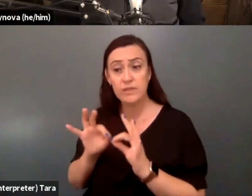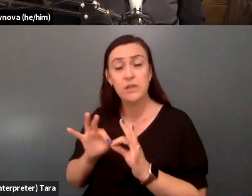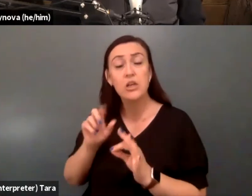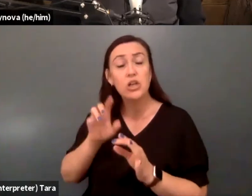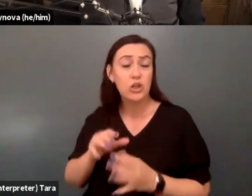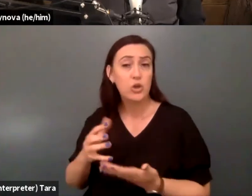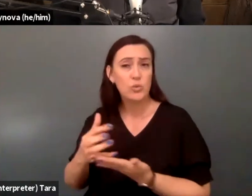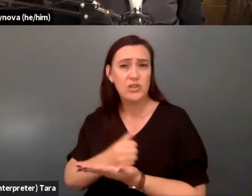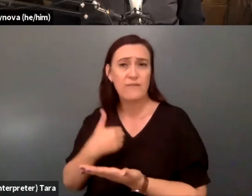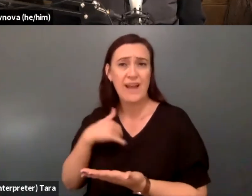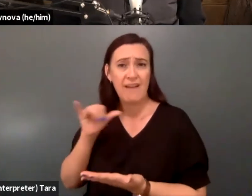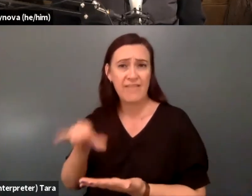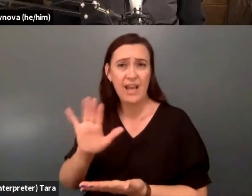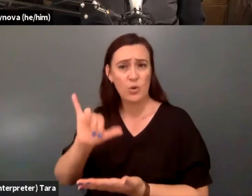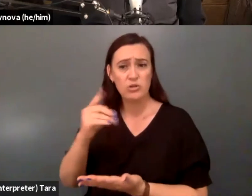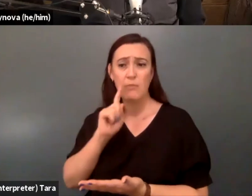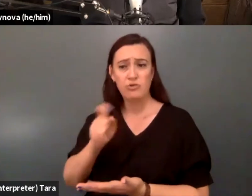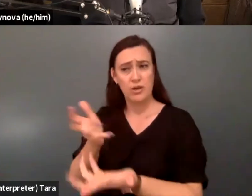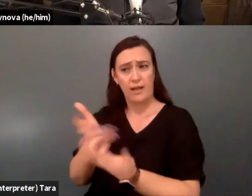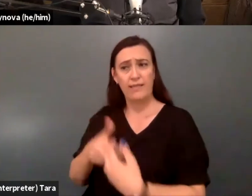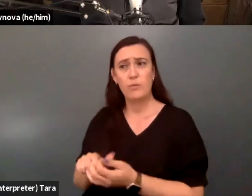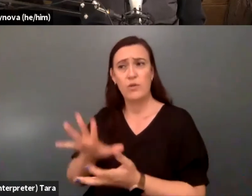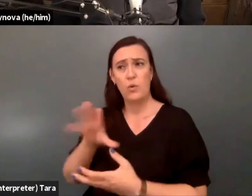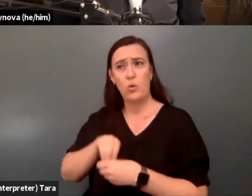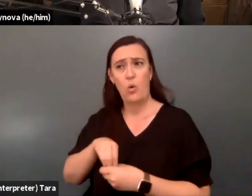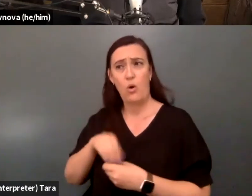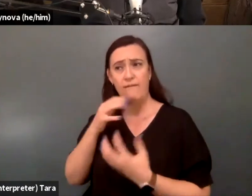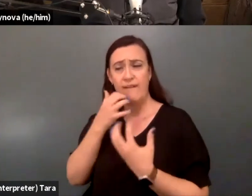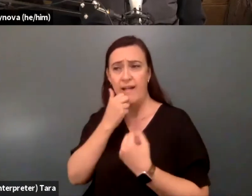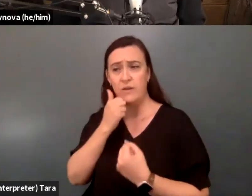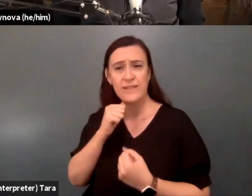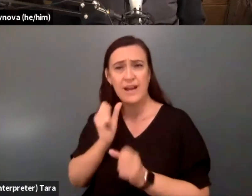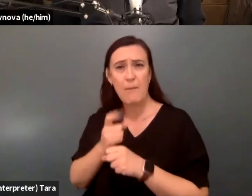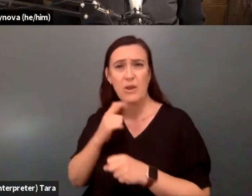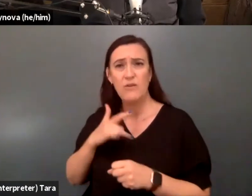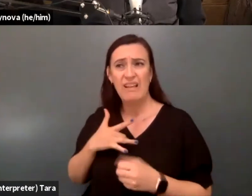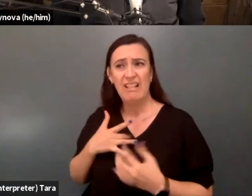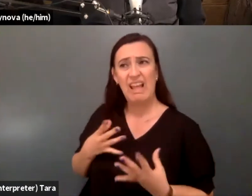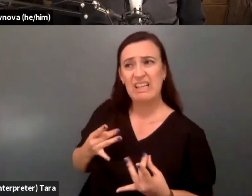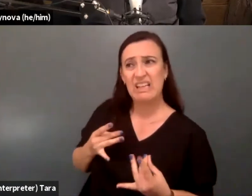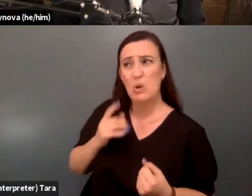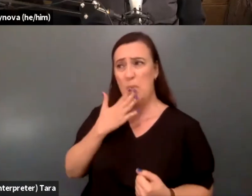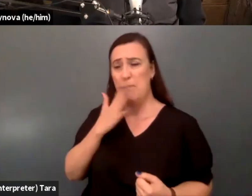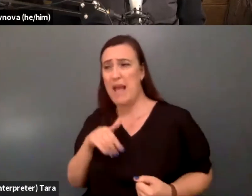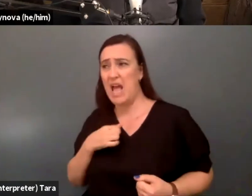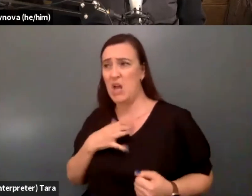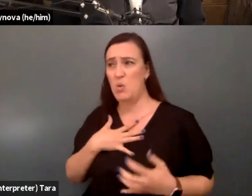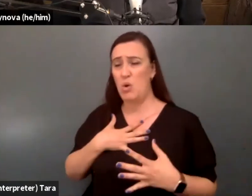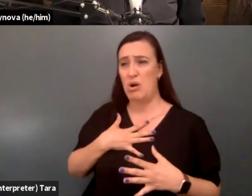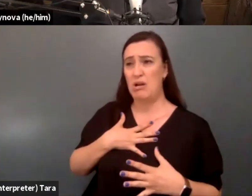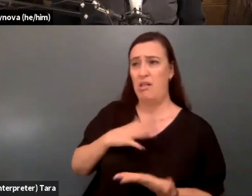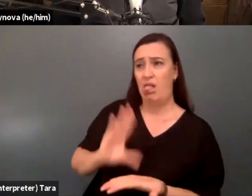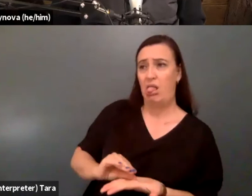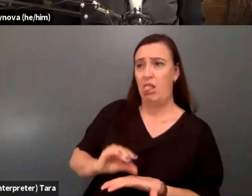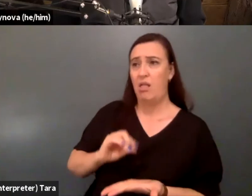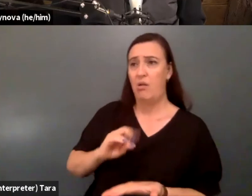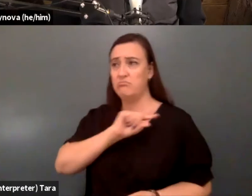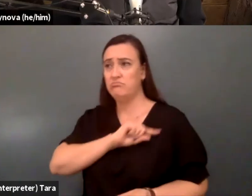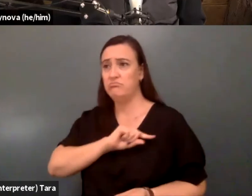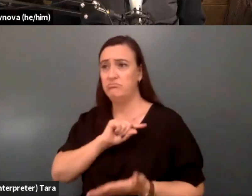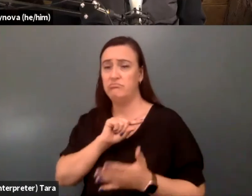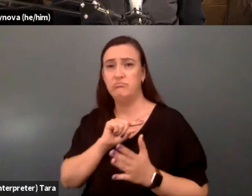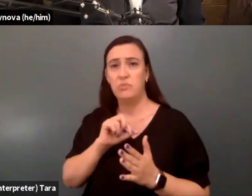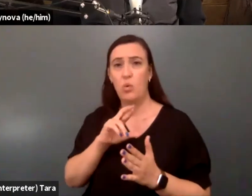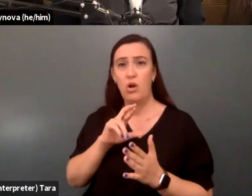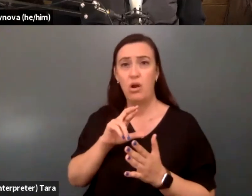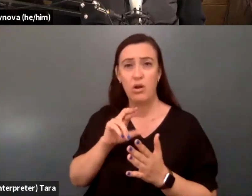should align with your core values and not make you feel icky or bad or deficient or not worthy or